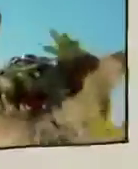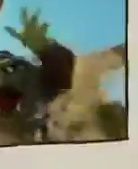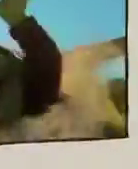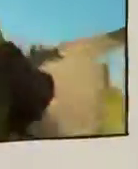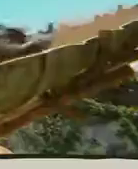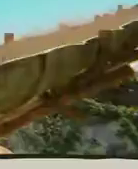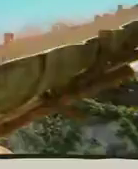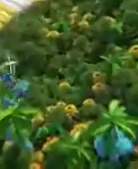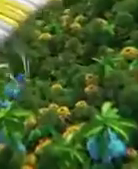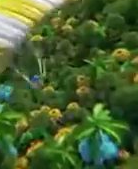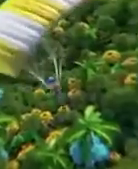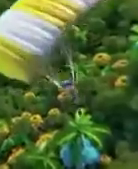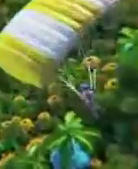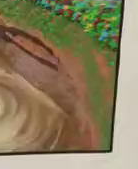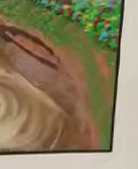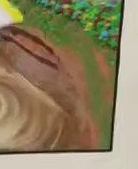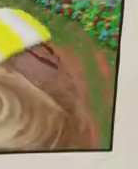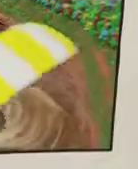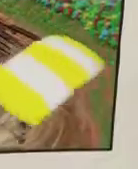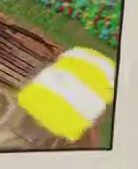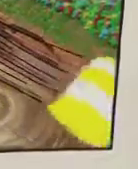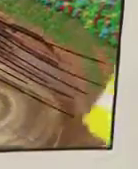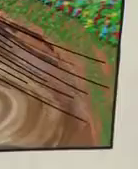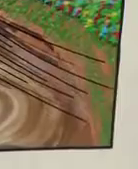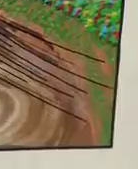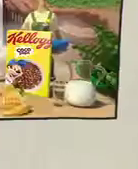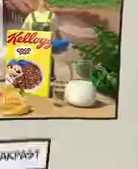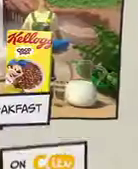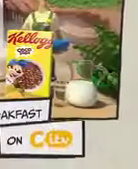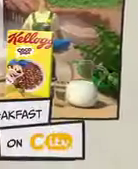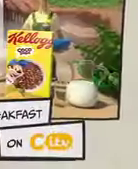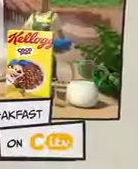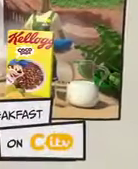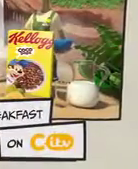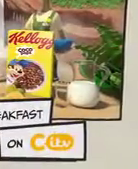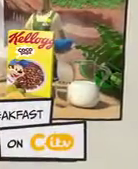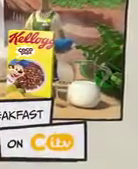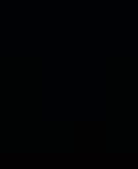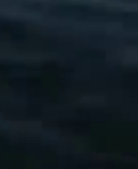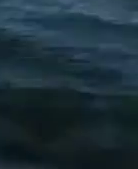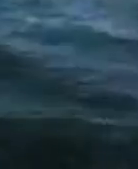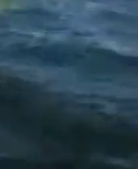Hands off those Coco Pops, Croc! Coco Pops Original sponsors breakfast on CITV.